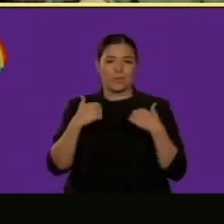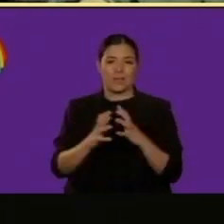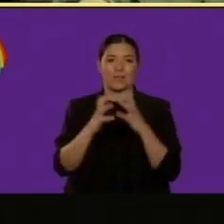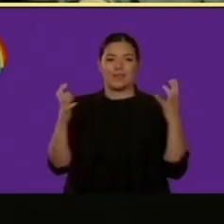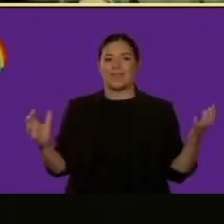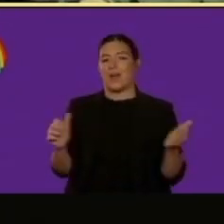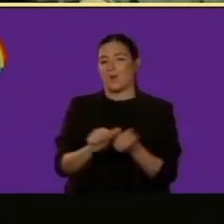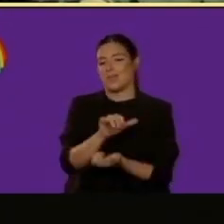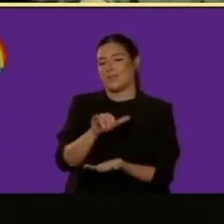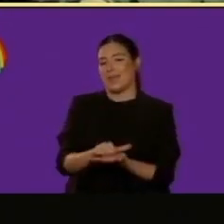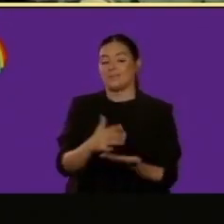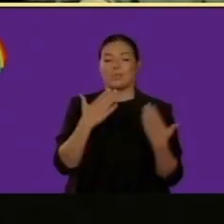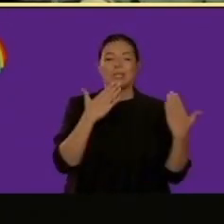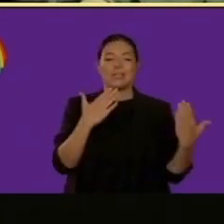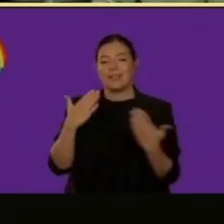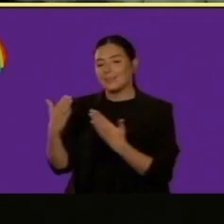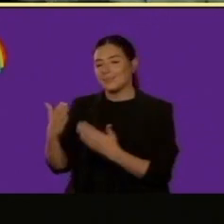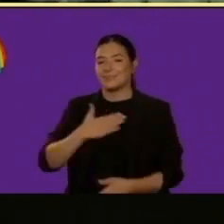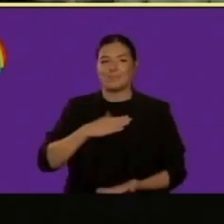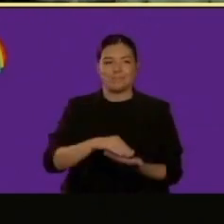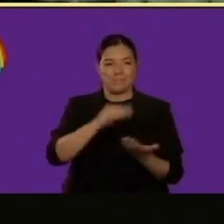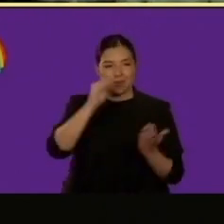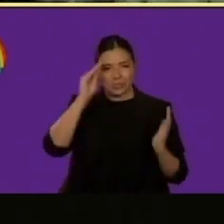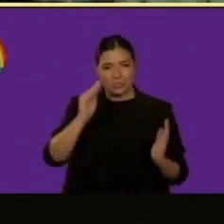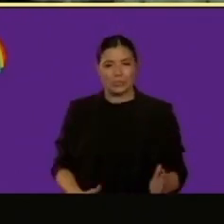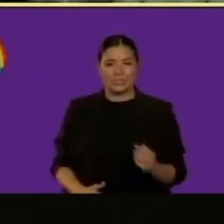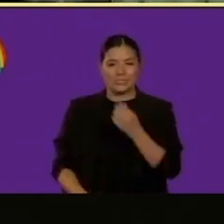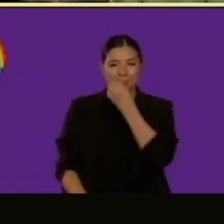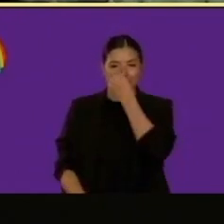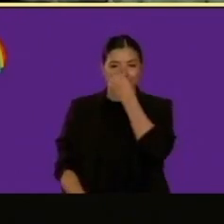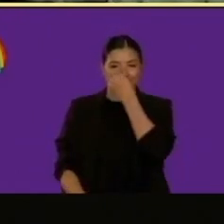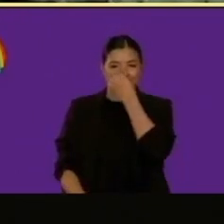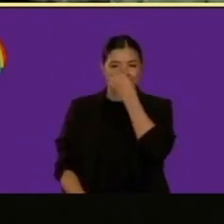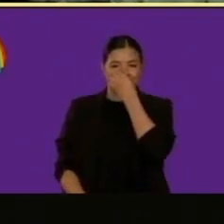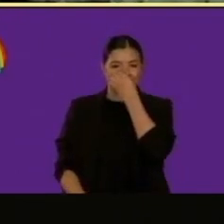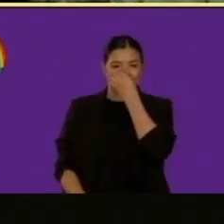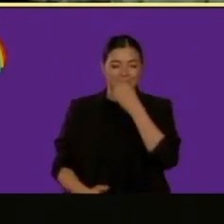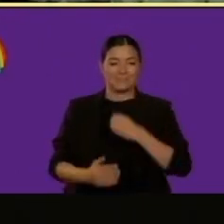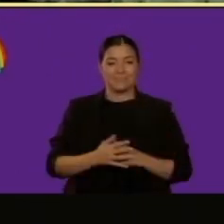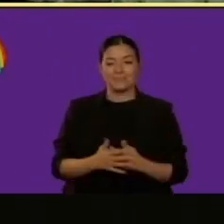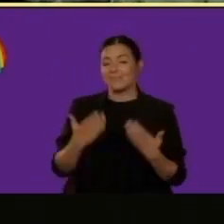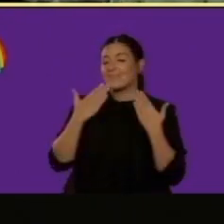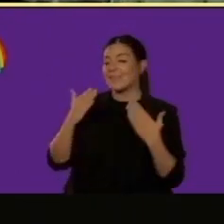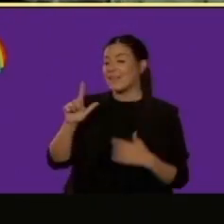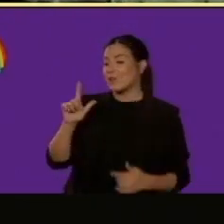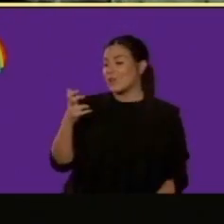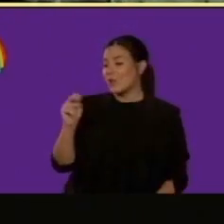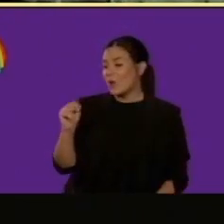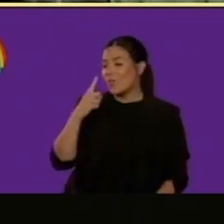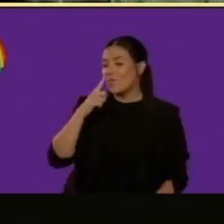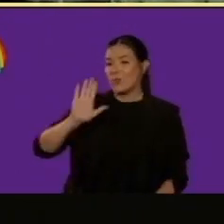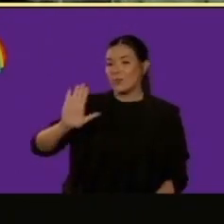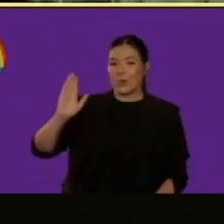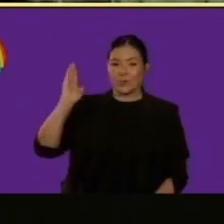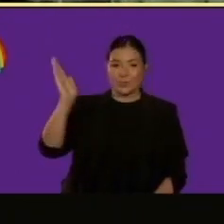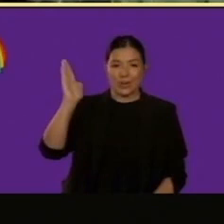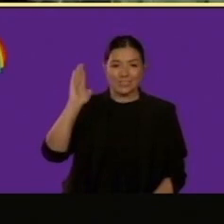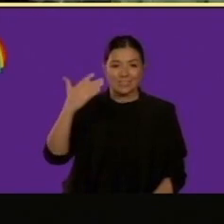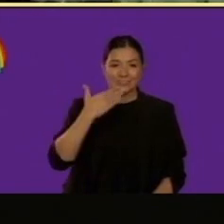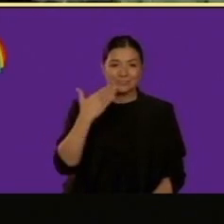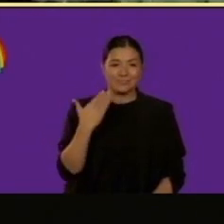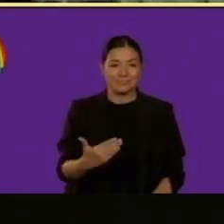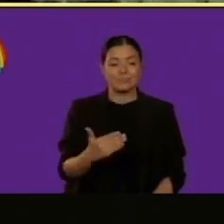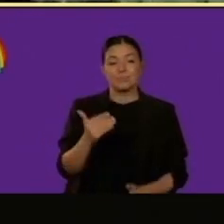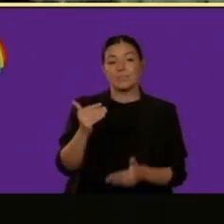Okay. Listo. Nosotros somos Roger y María de So we are Georgette Barcelona. and Maria from Somos la Barcelona, empresa and we Sistema. belong